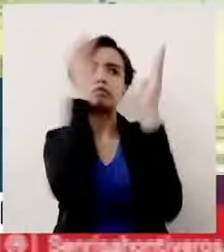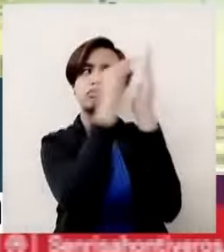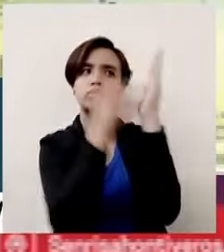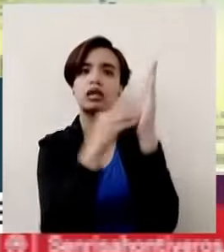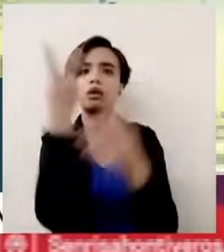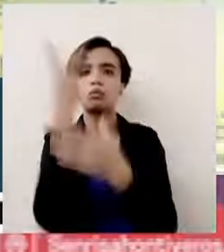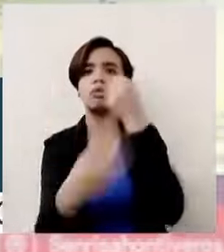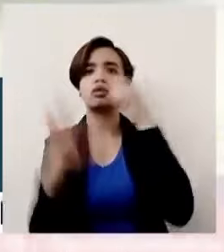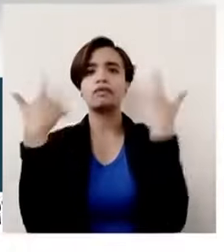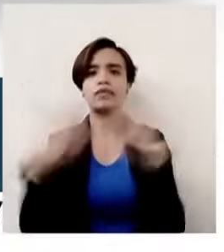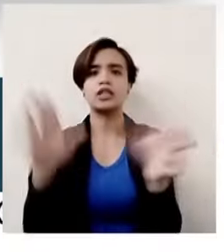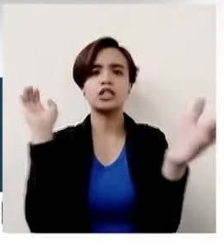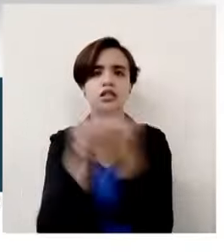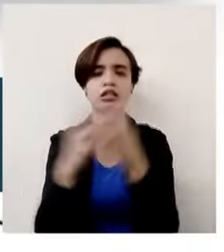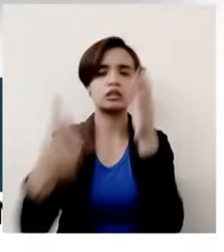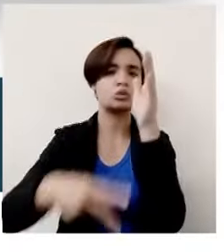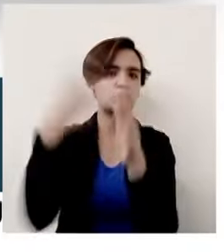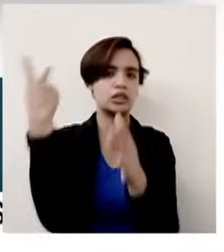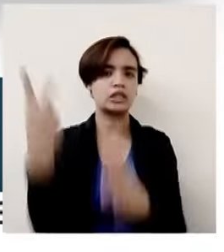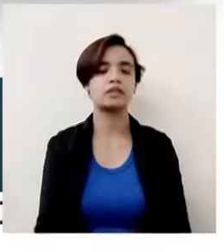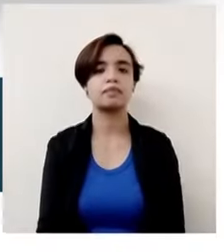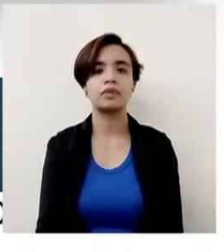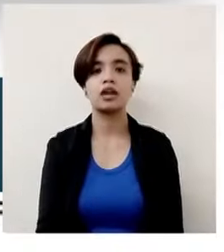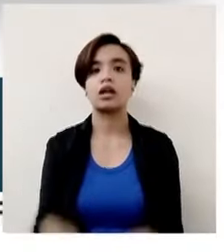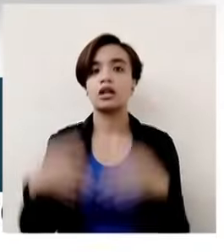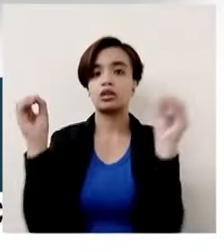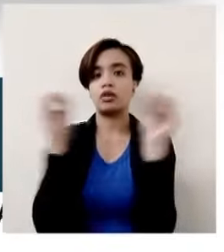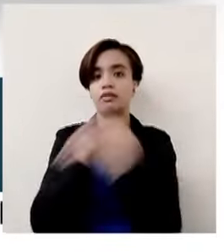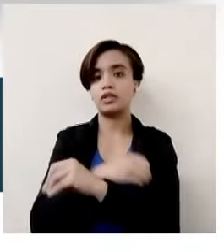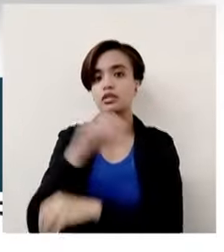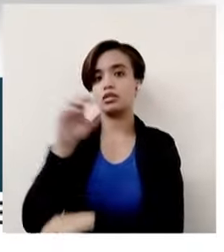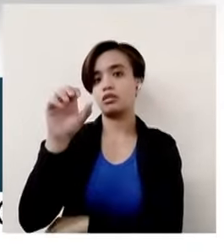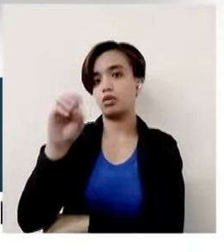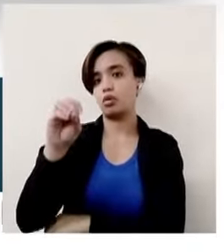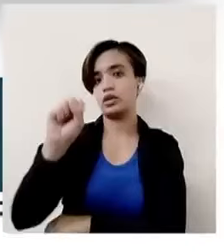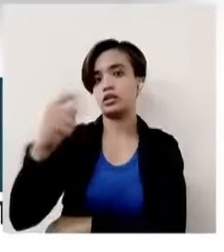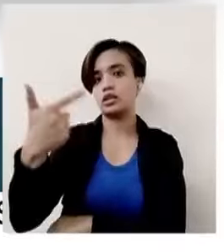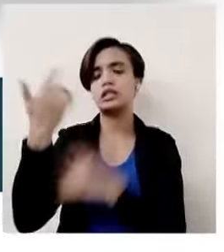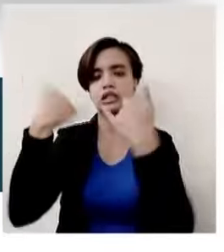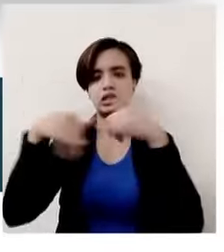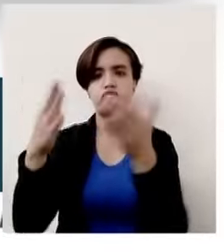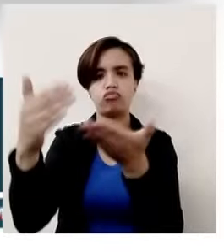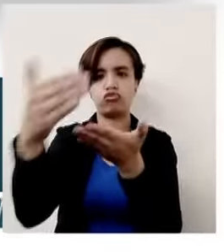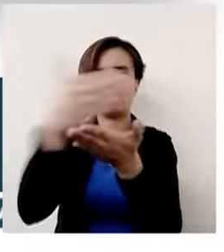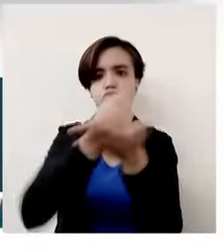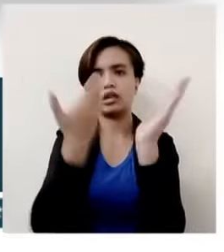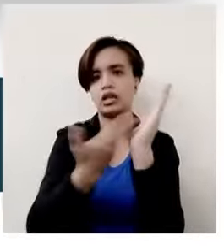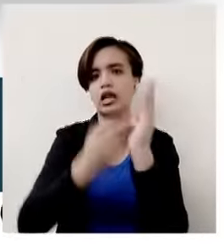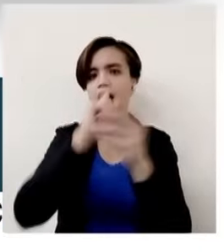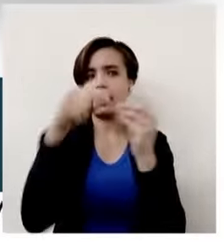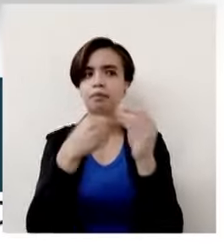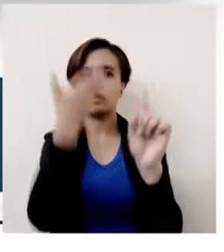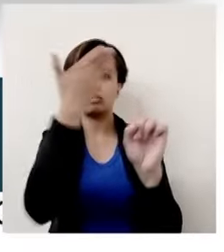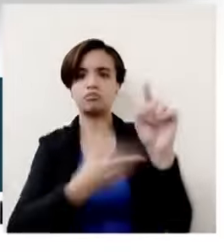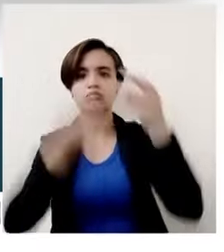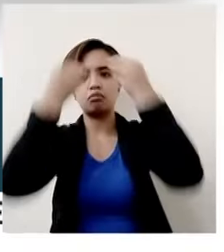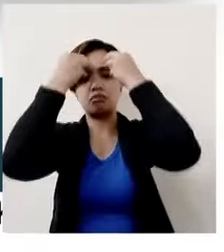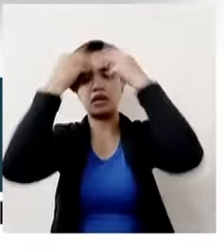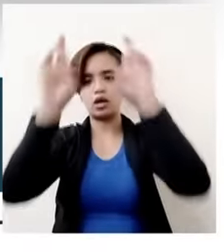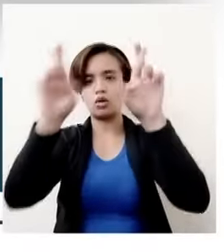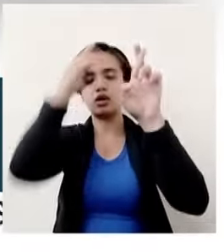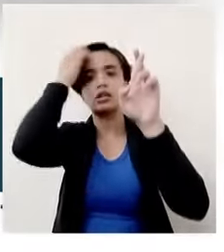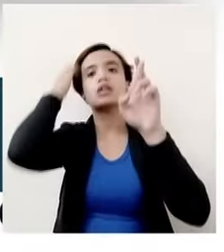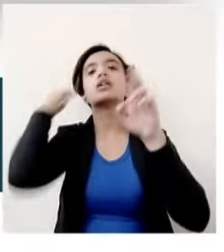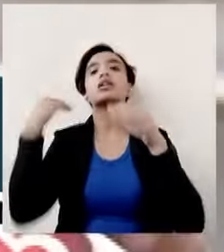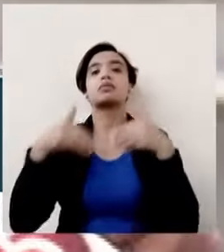married twice. The Office of the Solicitor General is still gathering evidence on Mayor Go. It will proceed with a co-warranto if there is